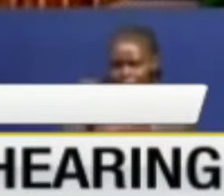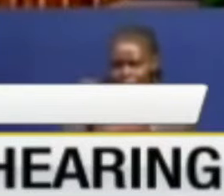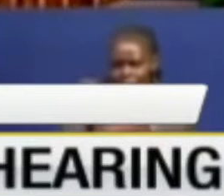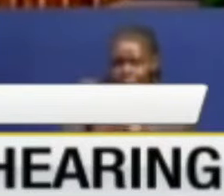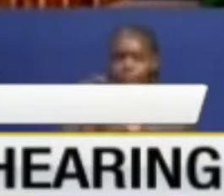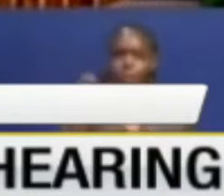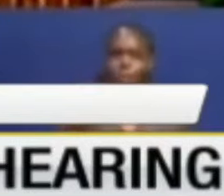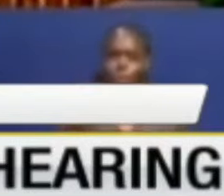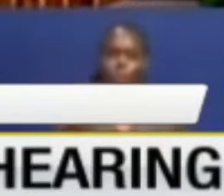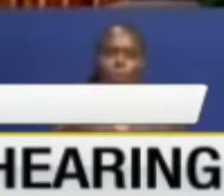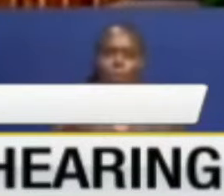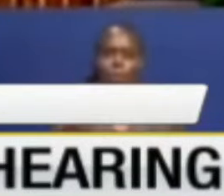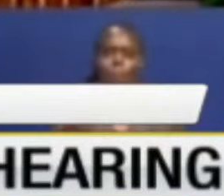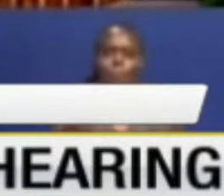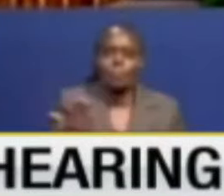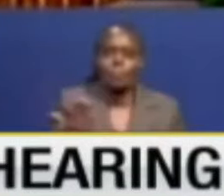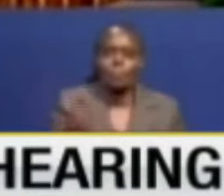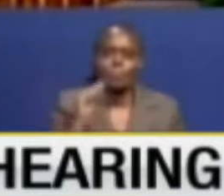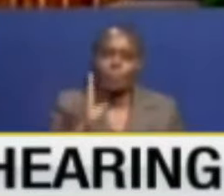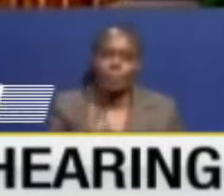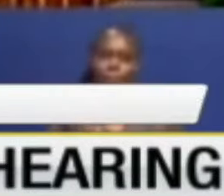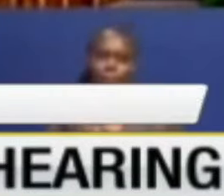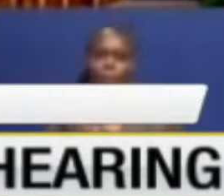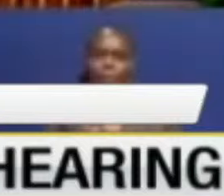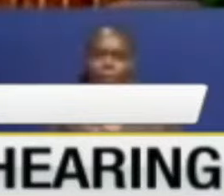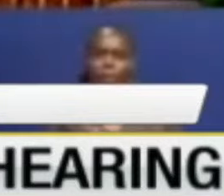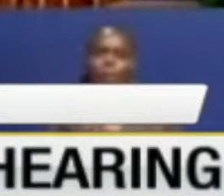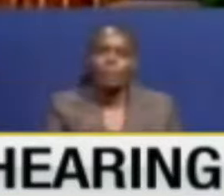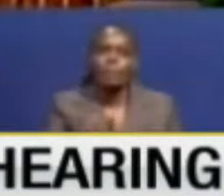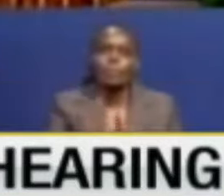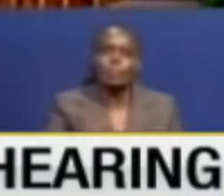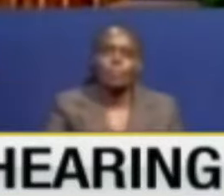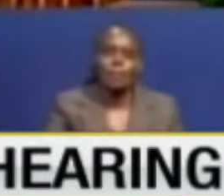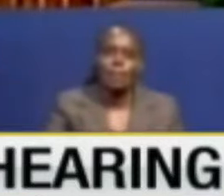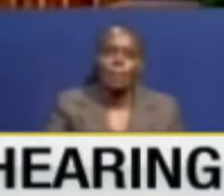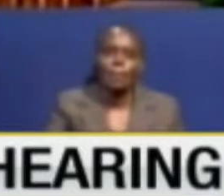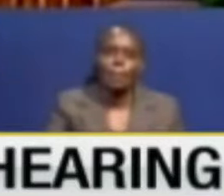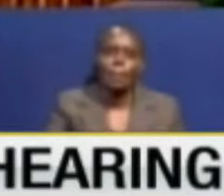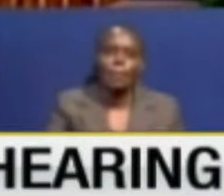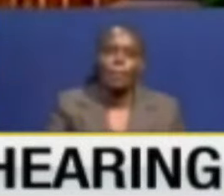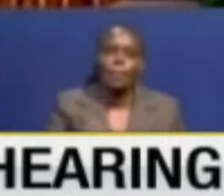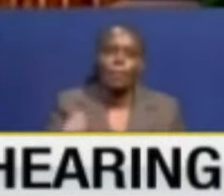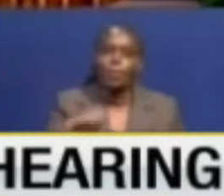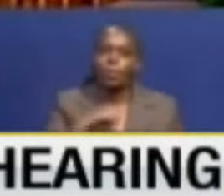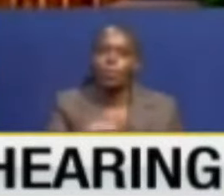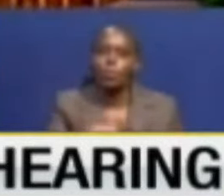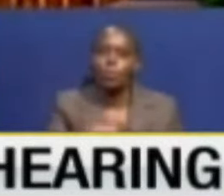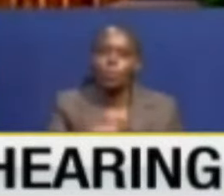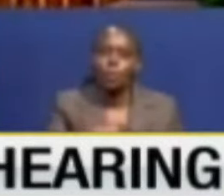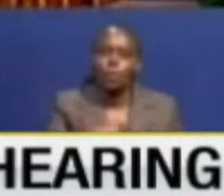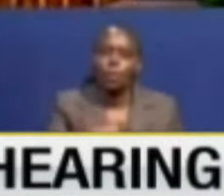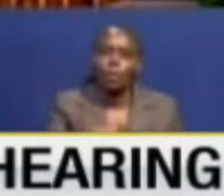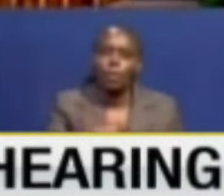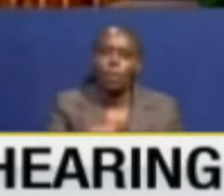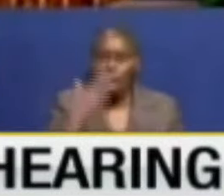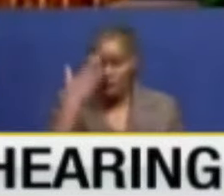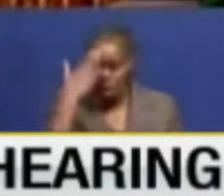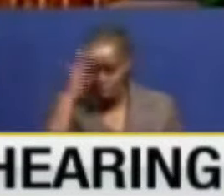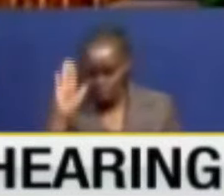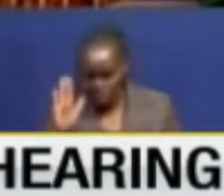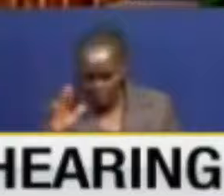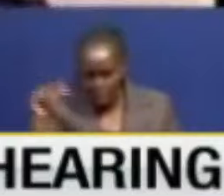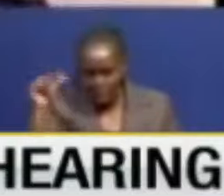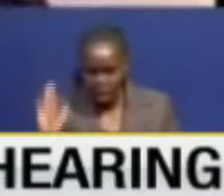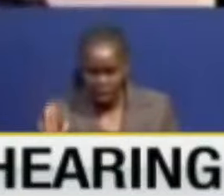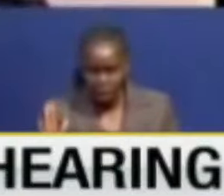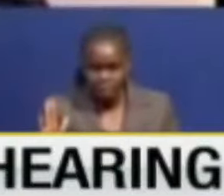documents. Mr. Speaker, sir, in that respect, we noticed from the